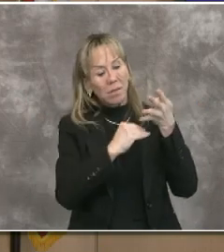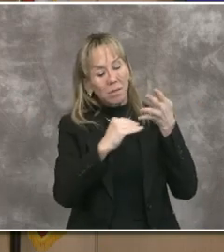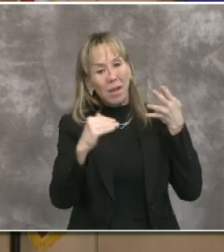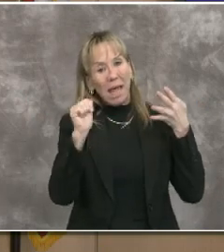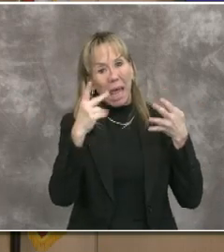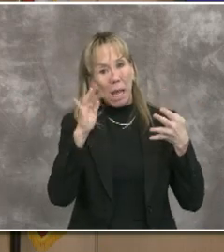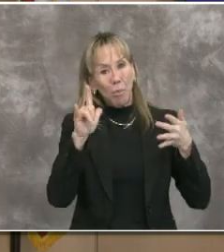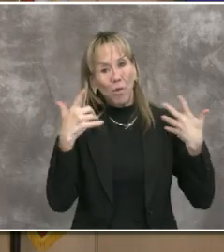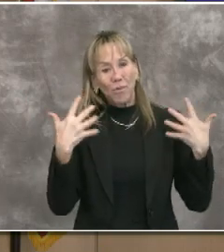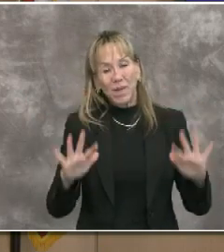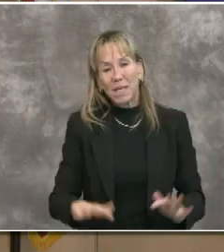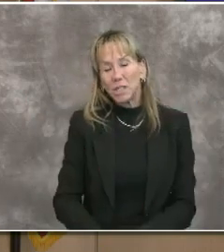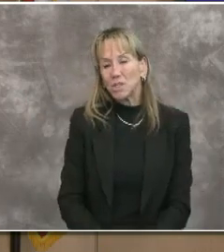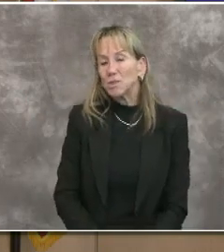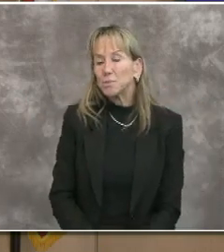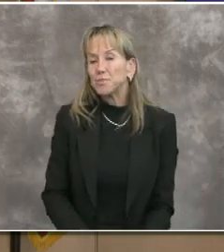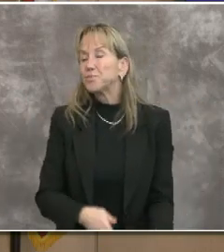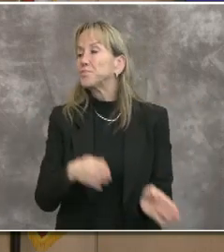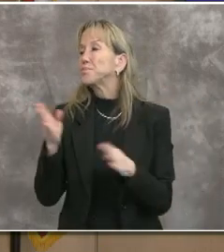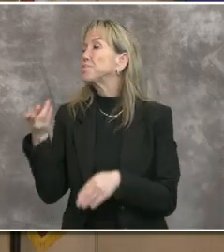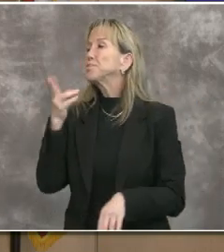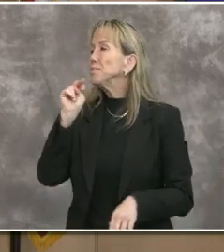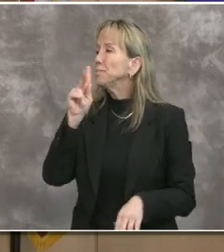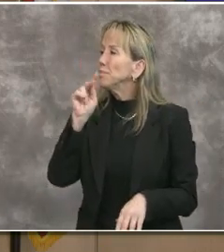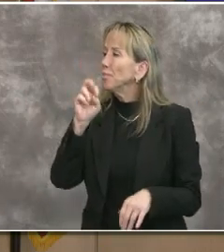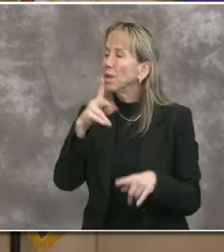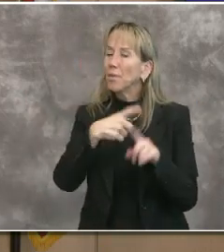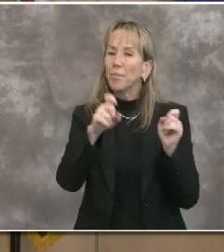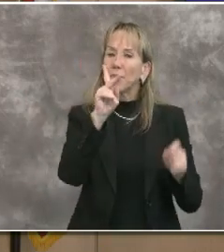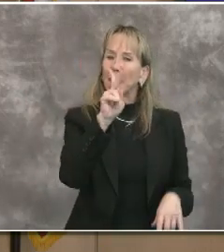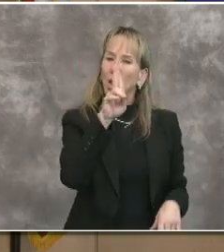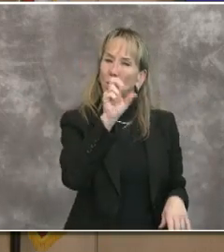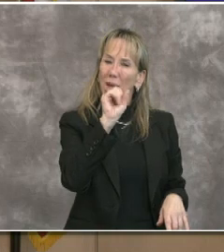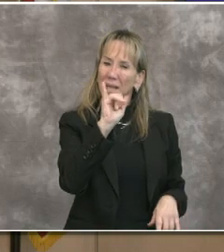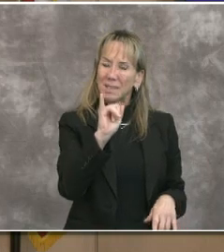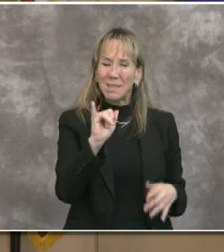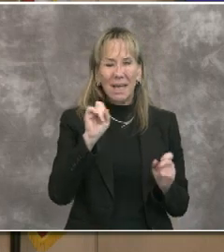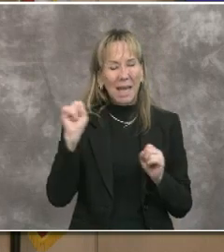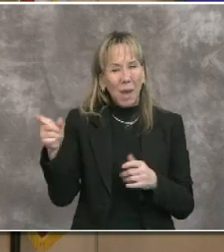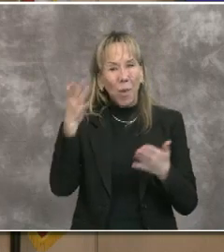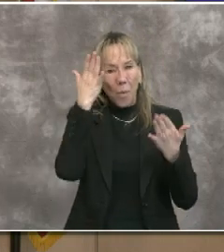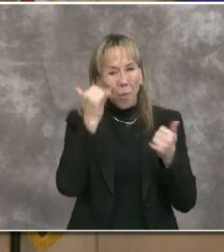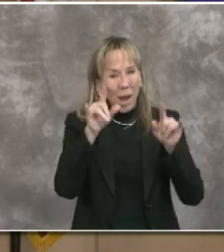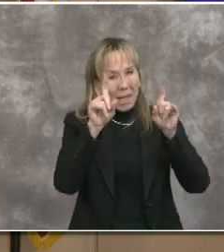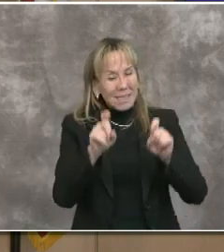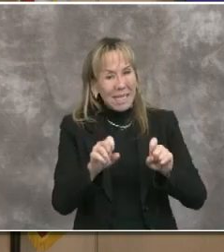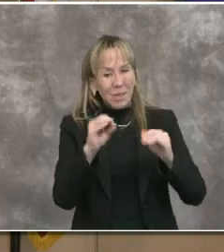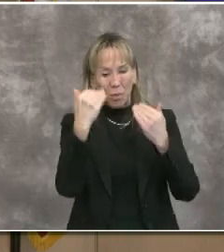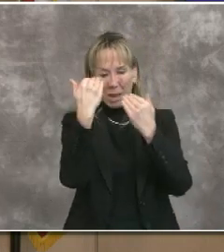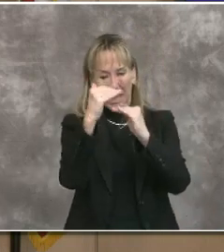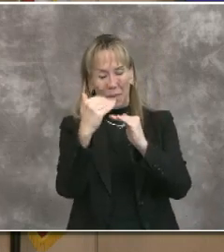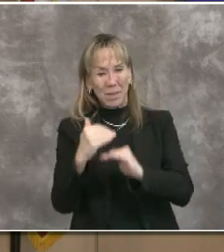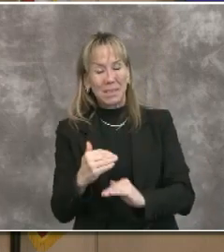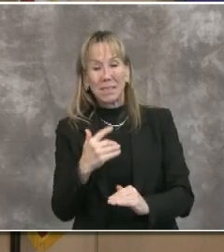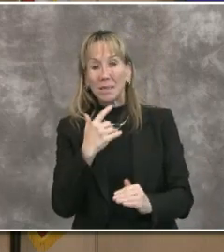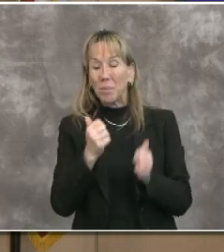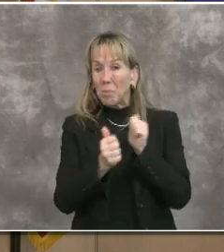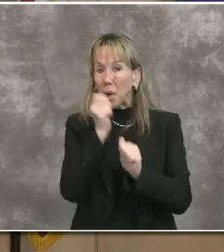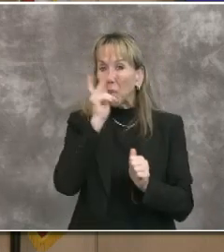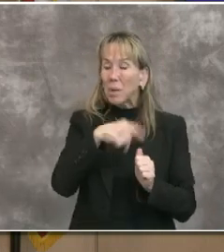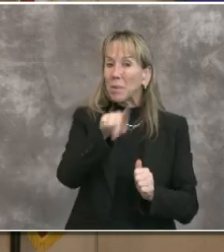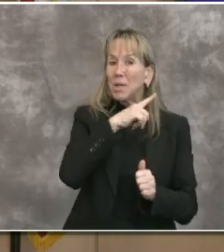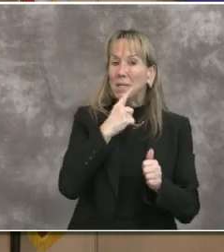KUSI. Why are our testing protocols so limited? Most experts say testing, tracking, and treatment are